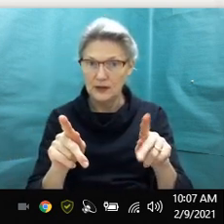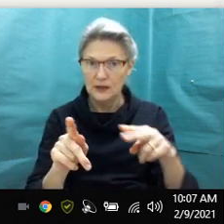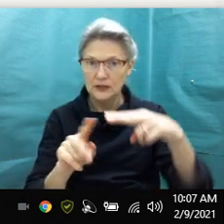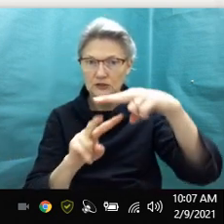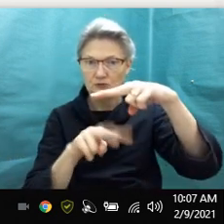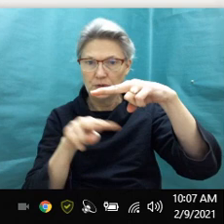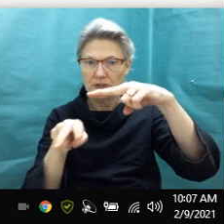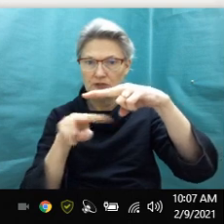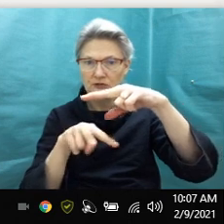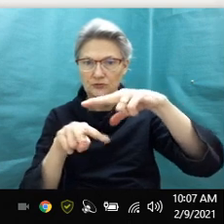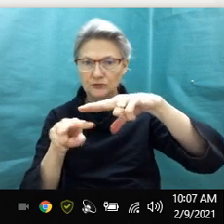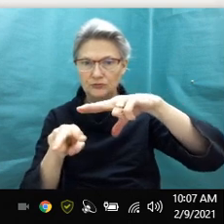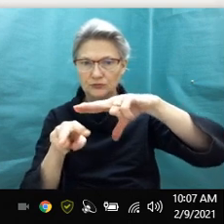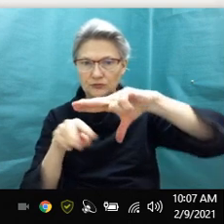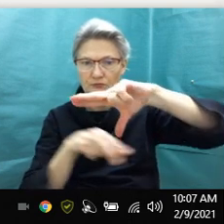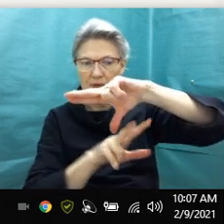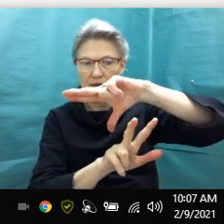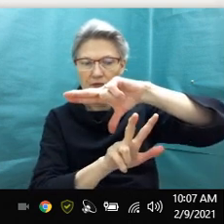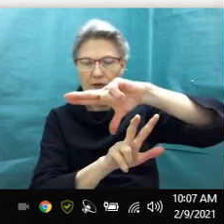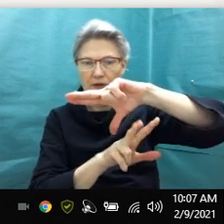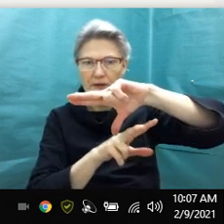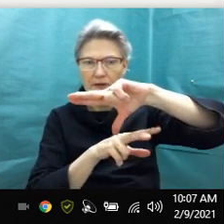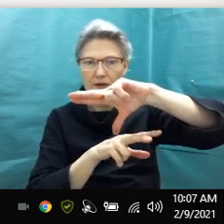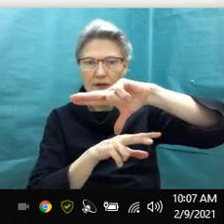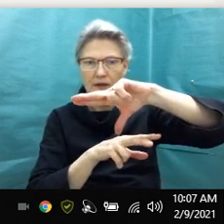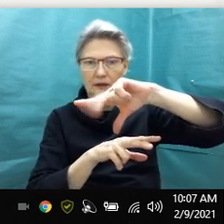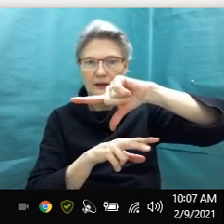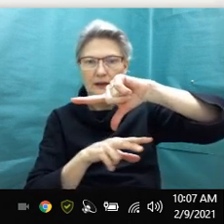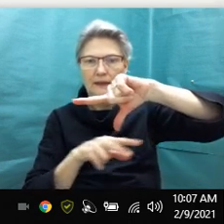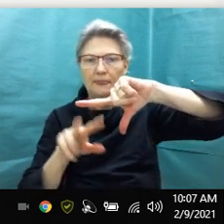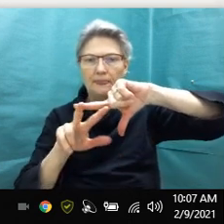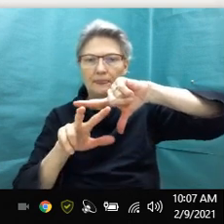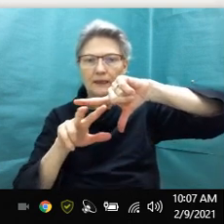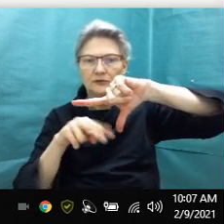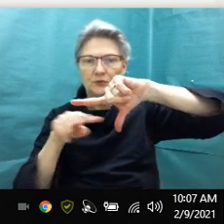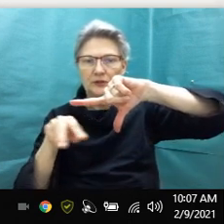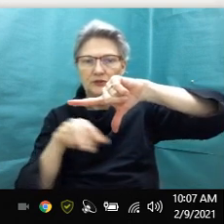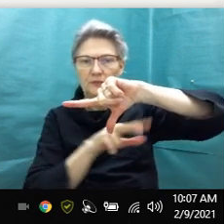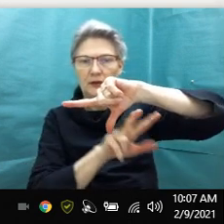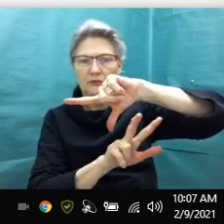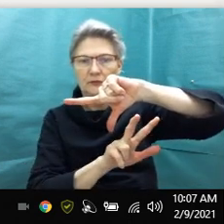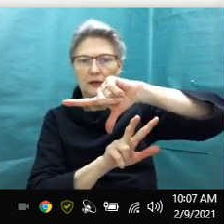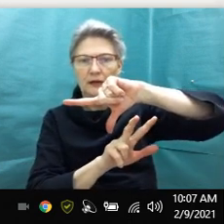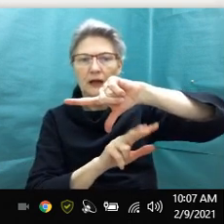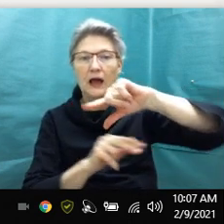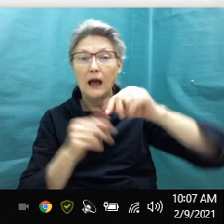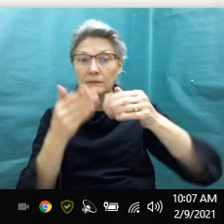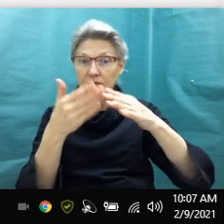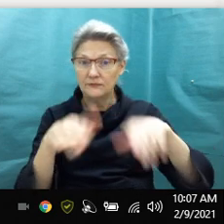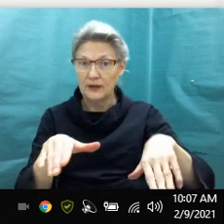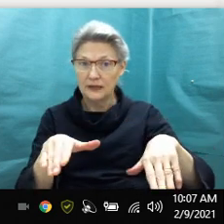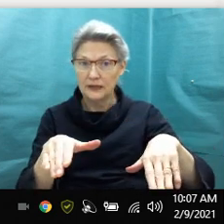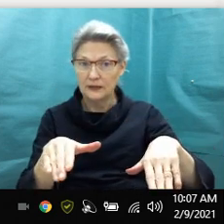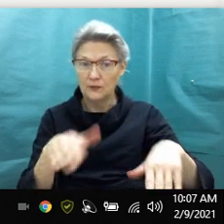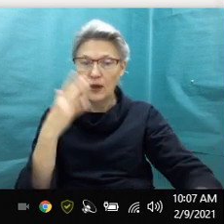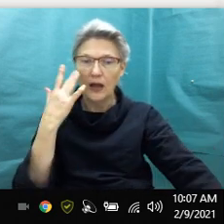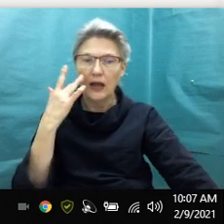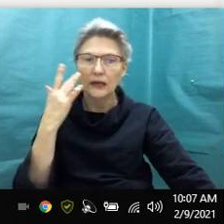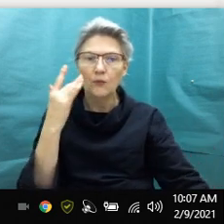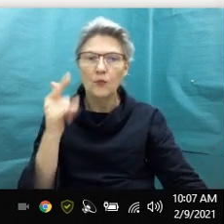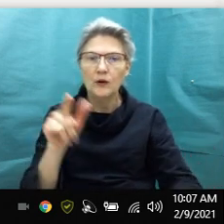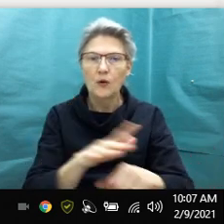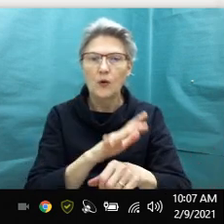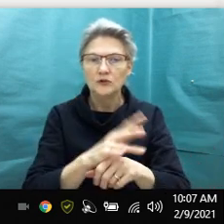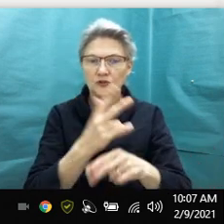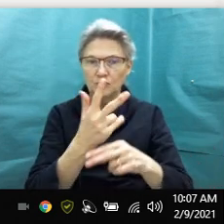divide 22 divided by 3. And I'm dividing because I know that 1 whole is 3 parts. So I'm seeing how many groups of